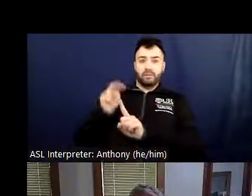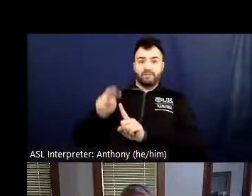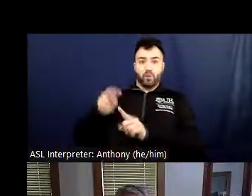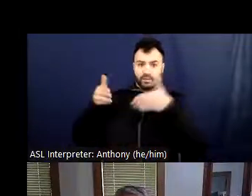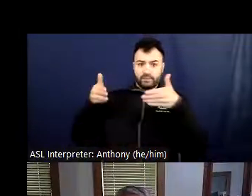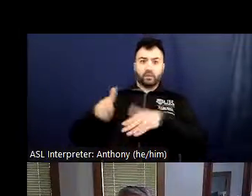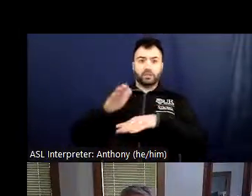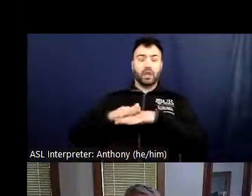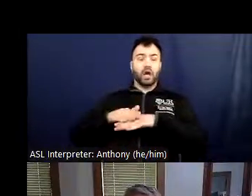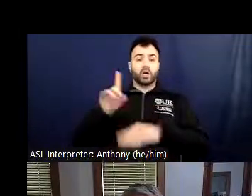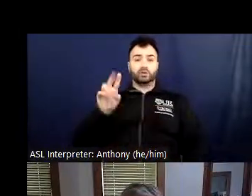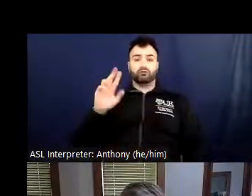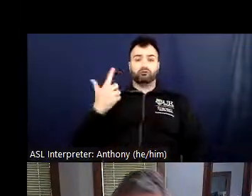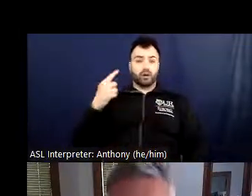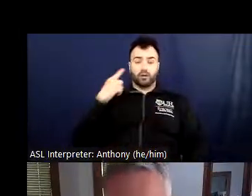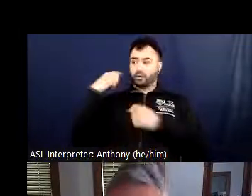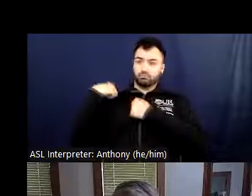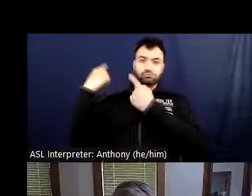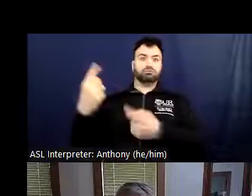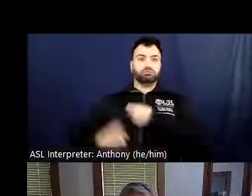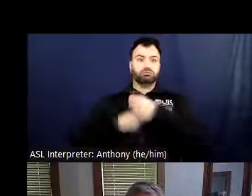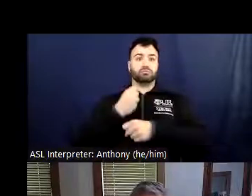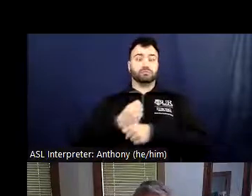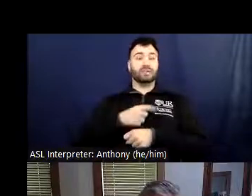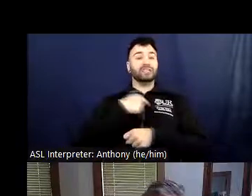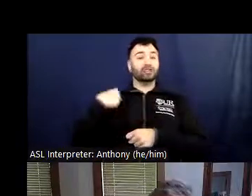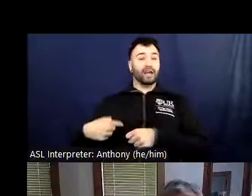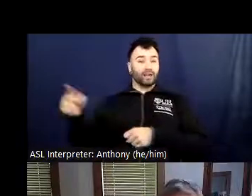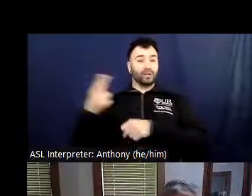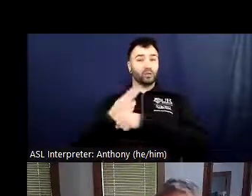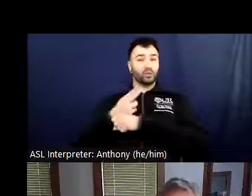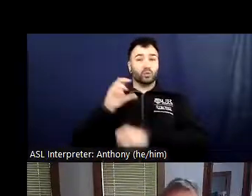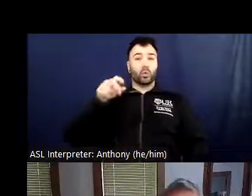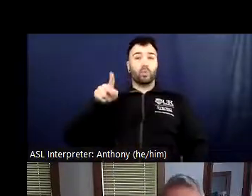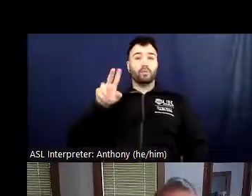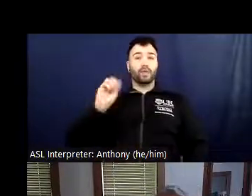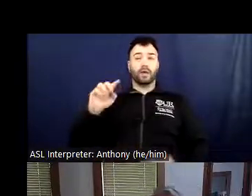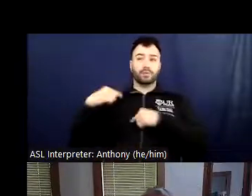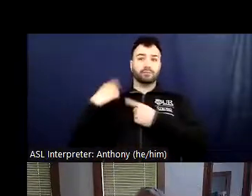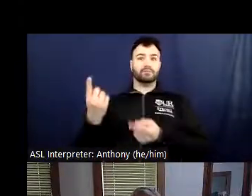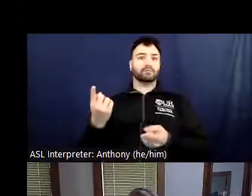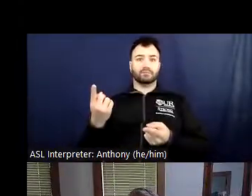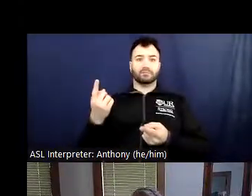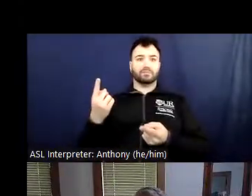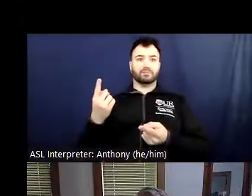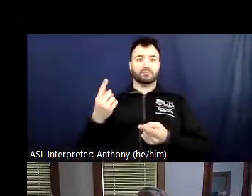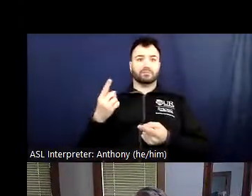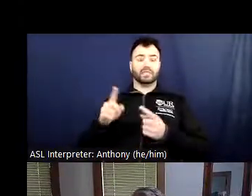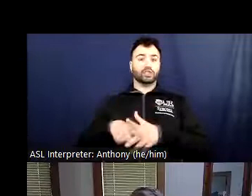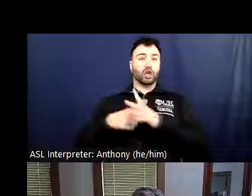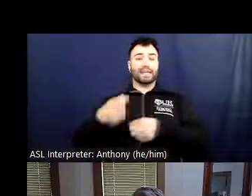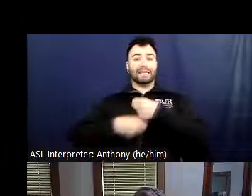the Chinese have been using opium since the 7th century. There's even some argument that actually, based on